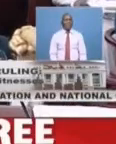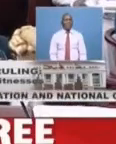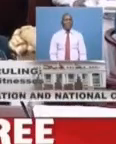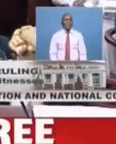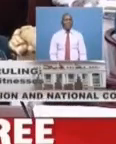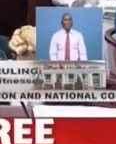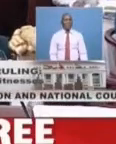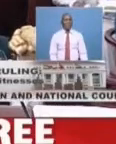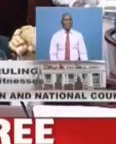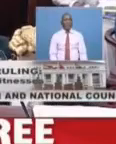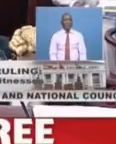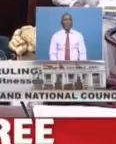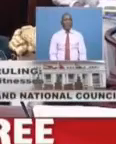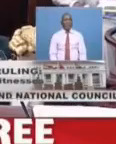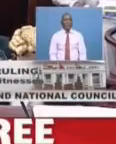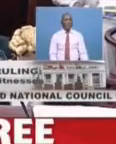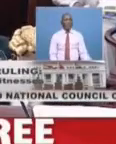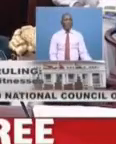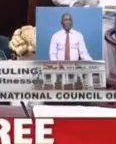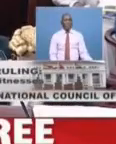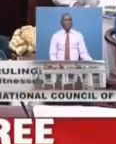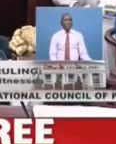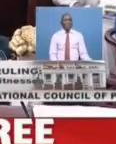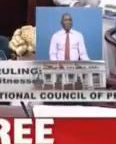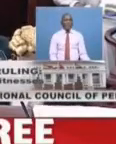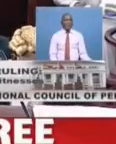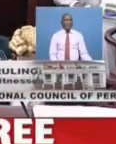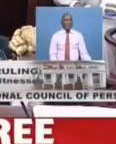Rule 3E1